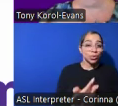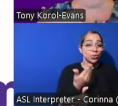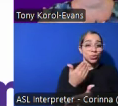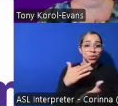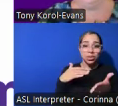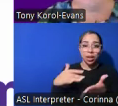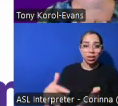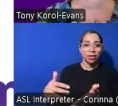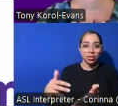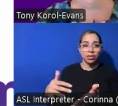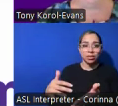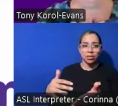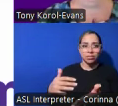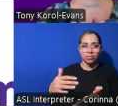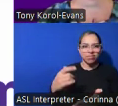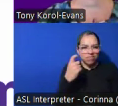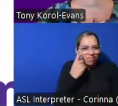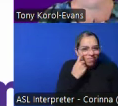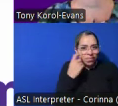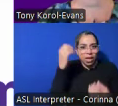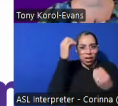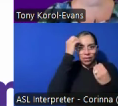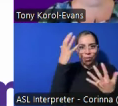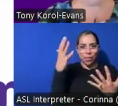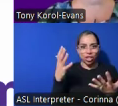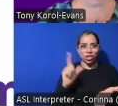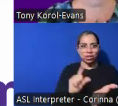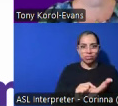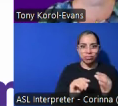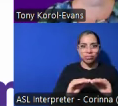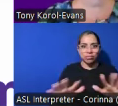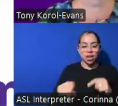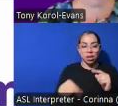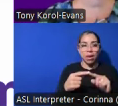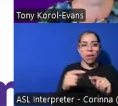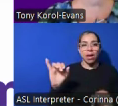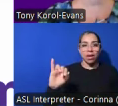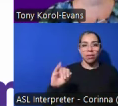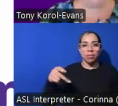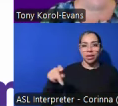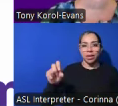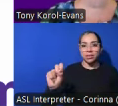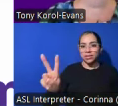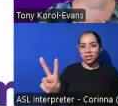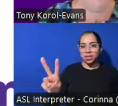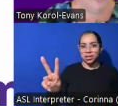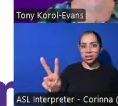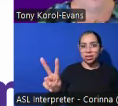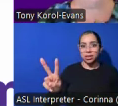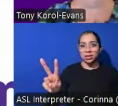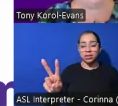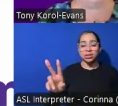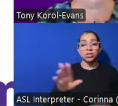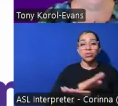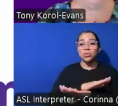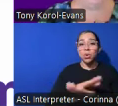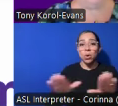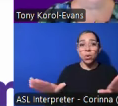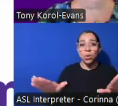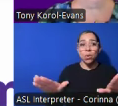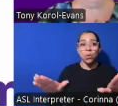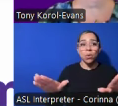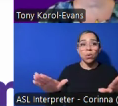the newest stuff coming out about intimate partner sexual violence. Don't minimize that